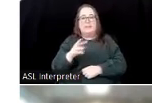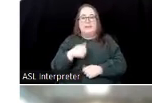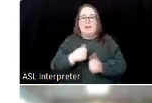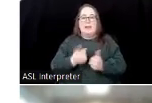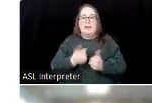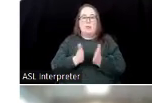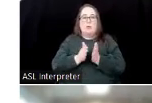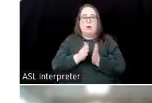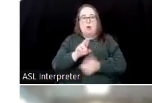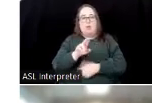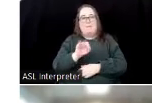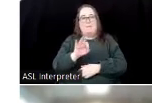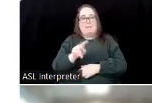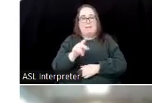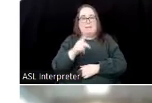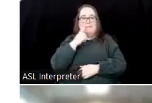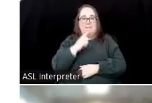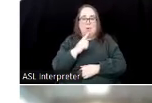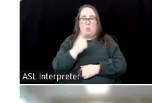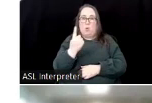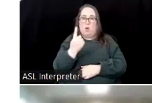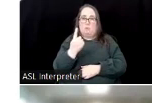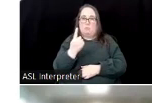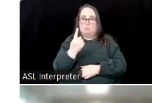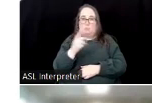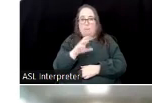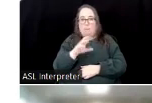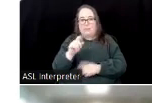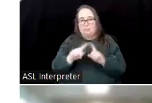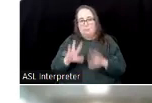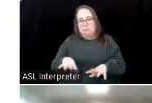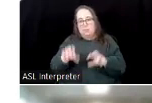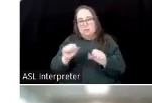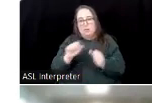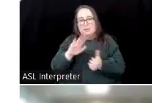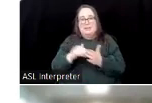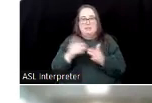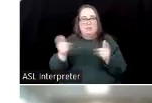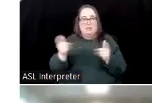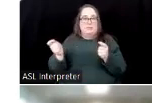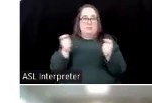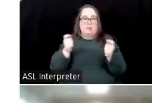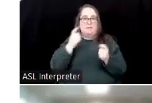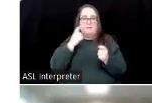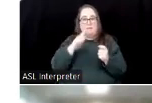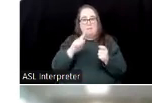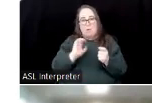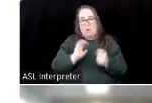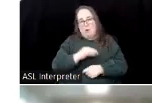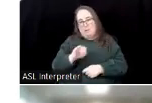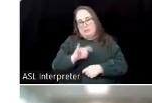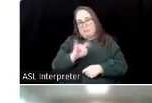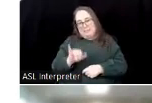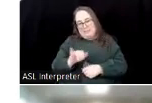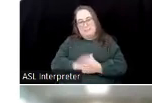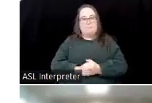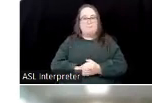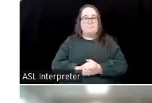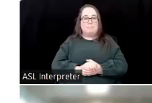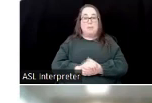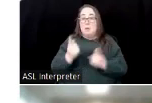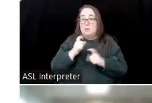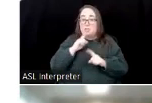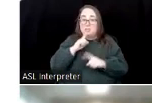for proposal for a single entity to take on the centralized administration for our subsidy. In Q&A, if people